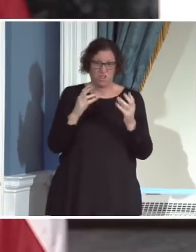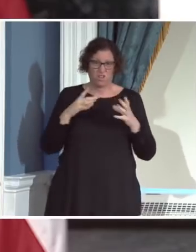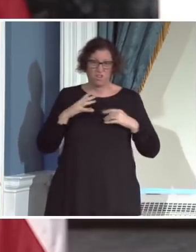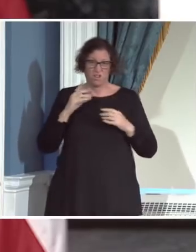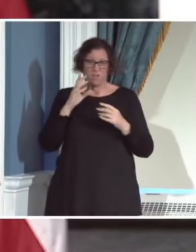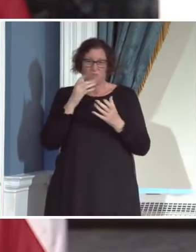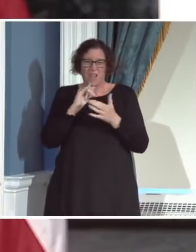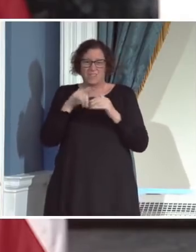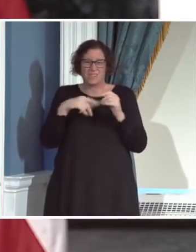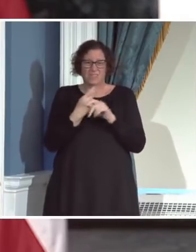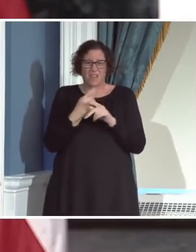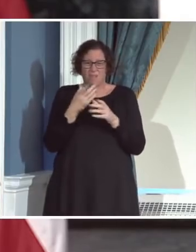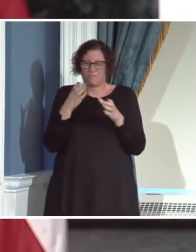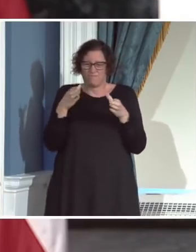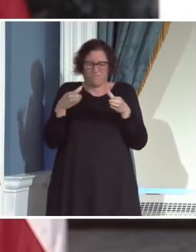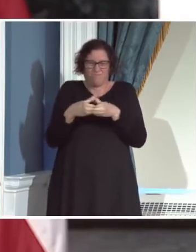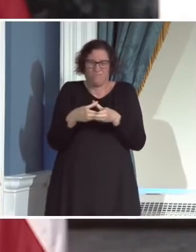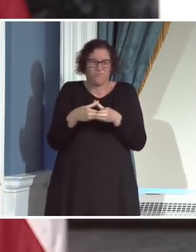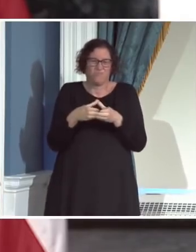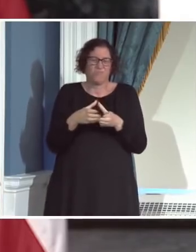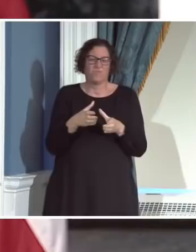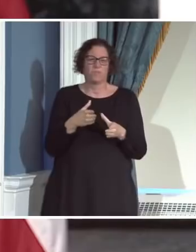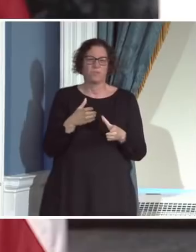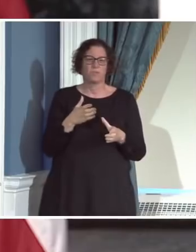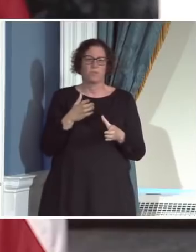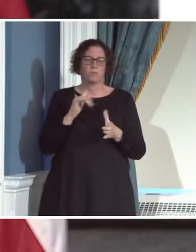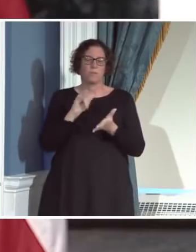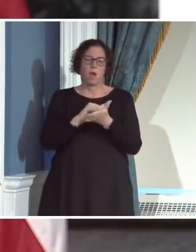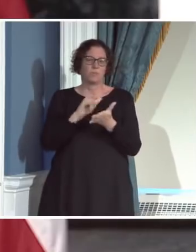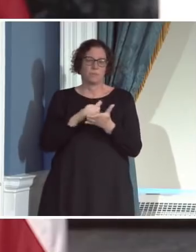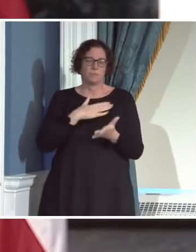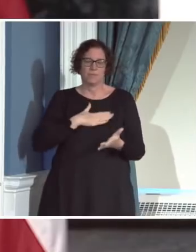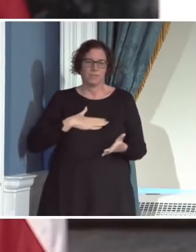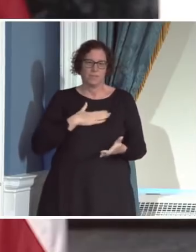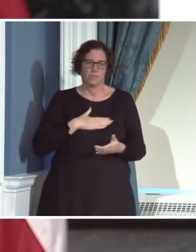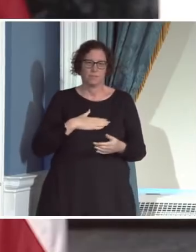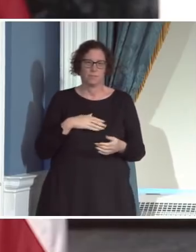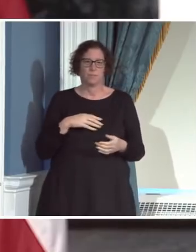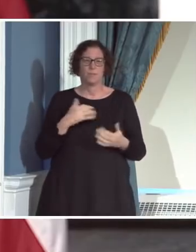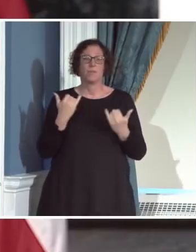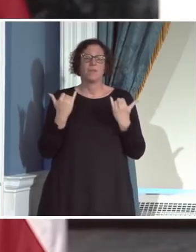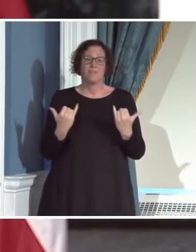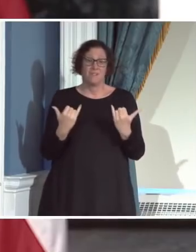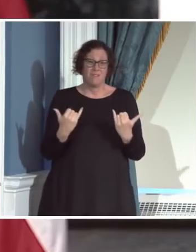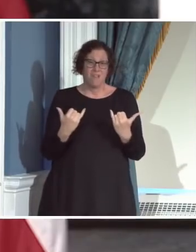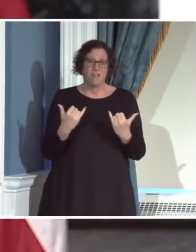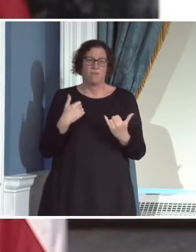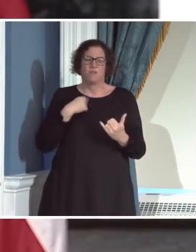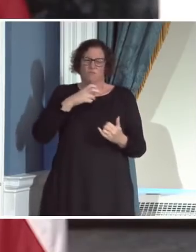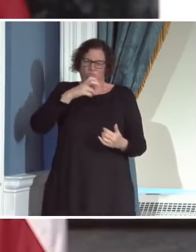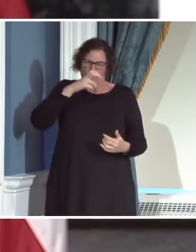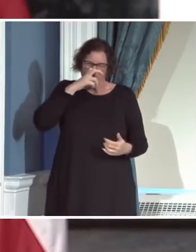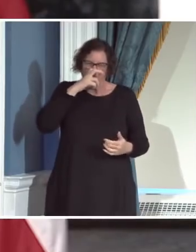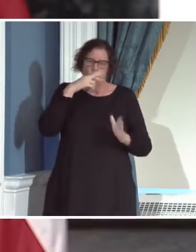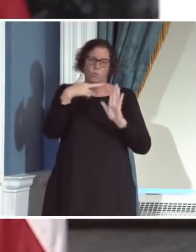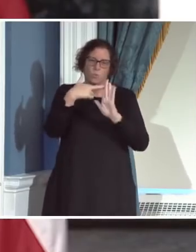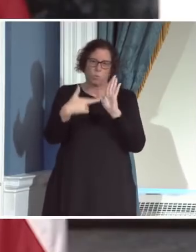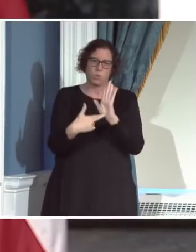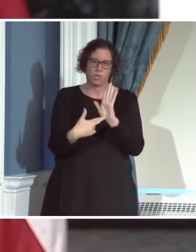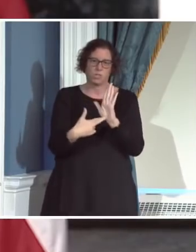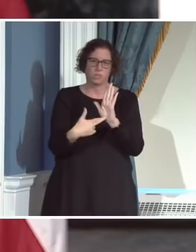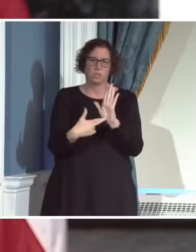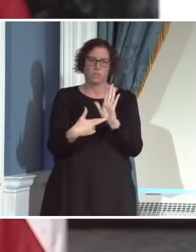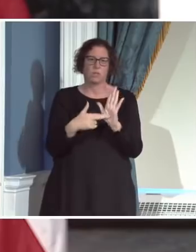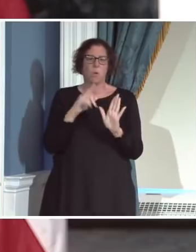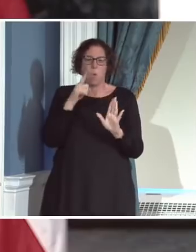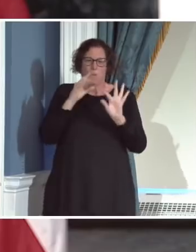The idea is that at this point in our lives, we're just staying very tight with our own families, and that is the